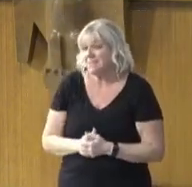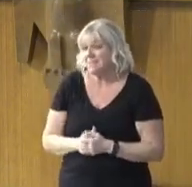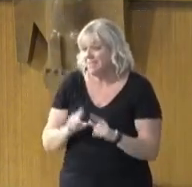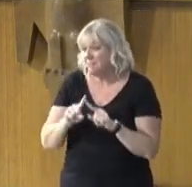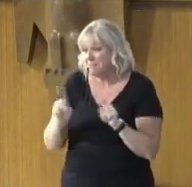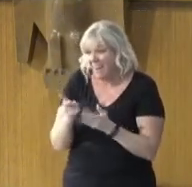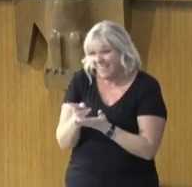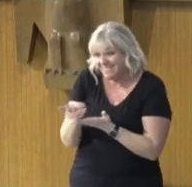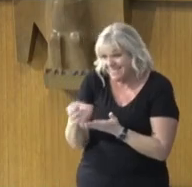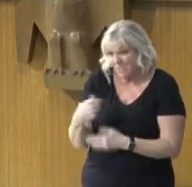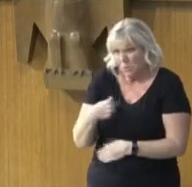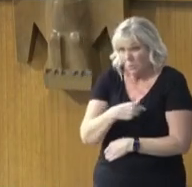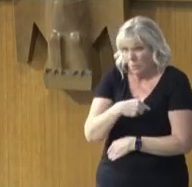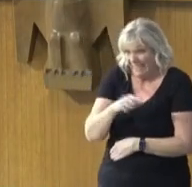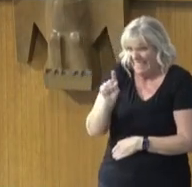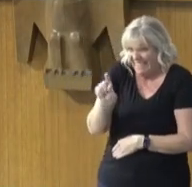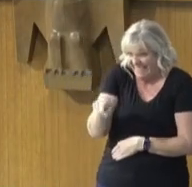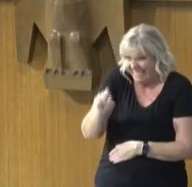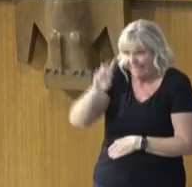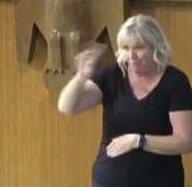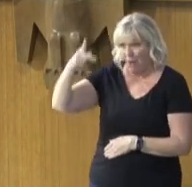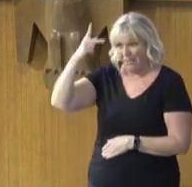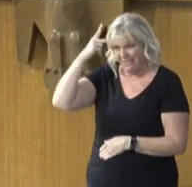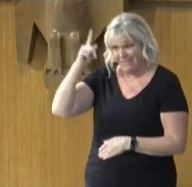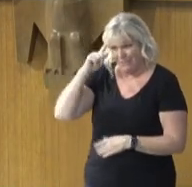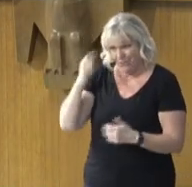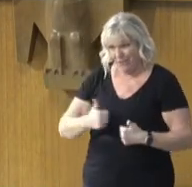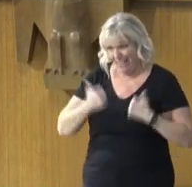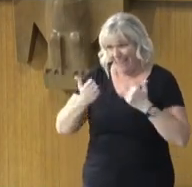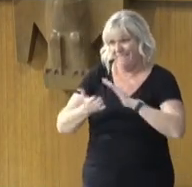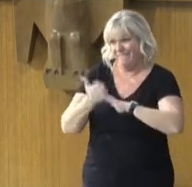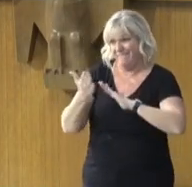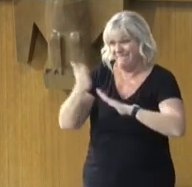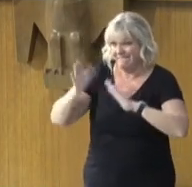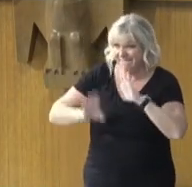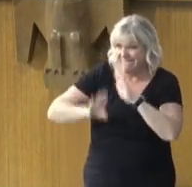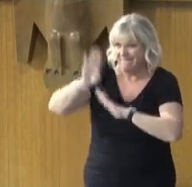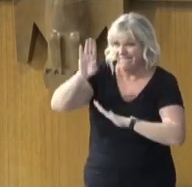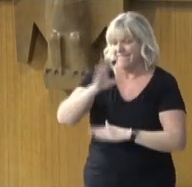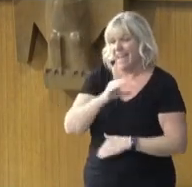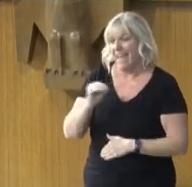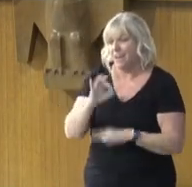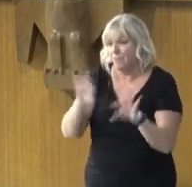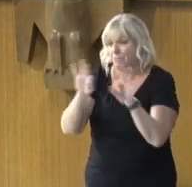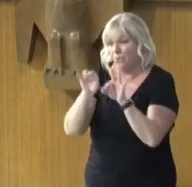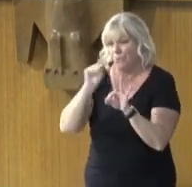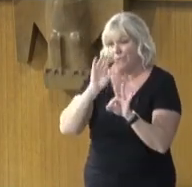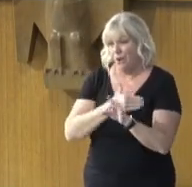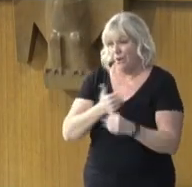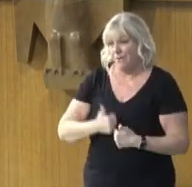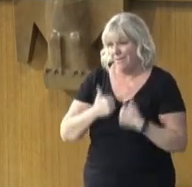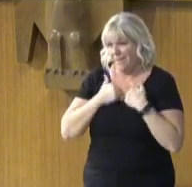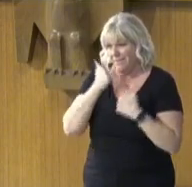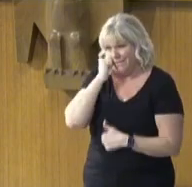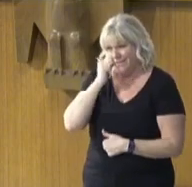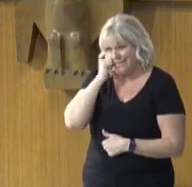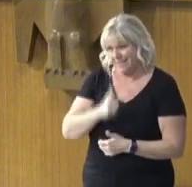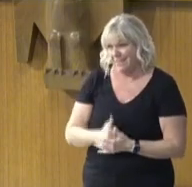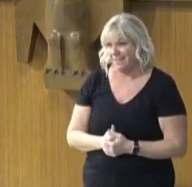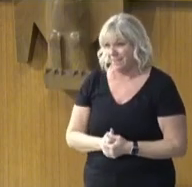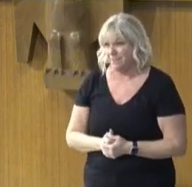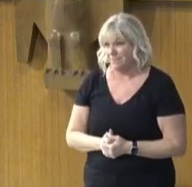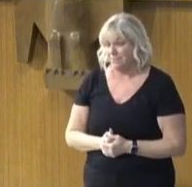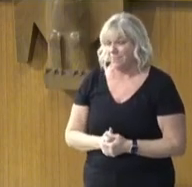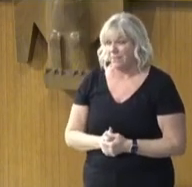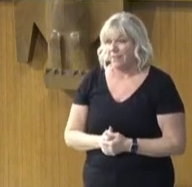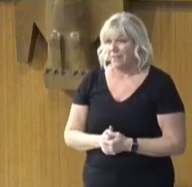we all need politics in order to flourish and it's integral to our daily lives. Now, what we really mean when we